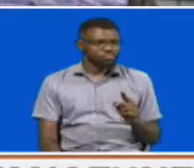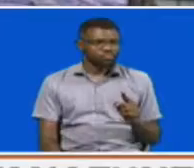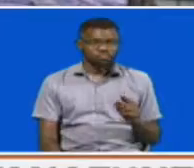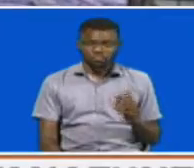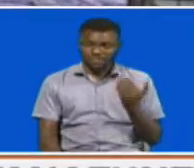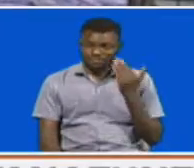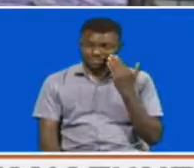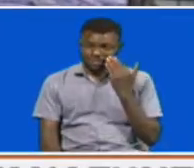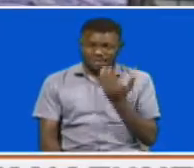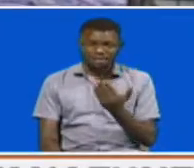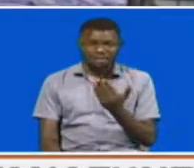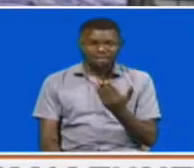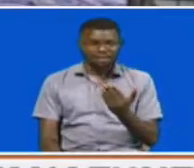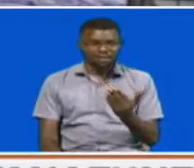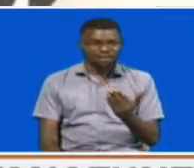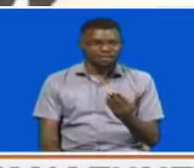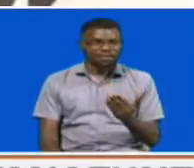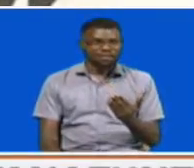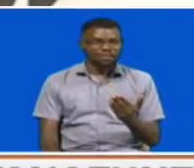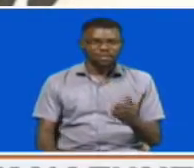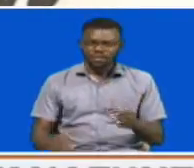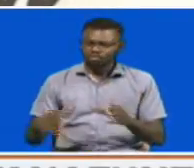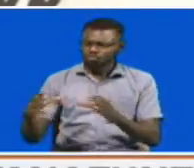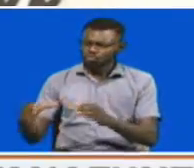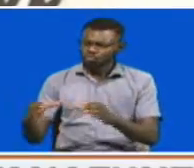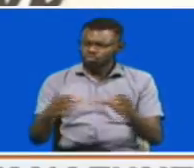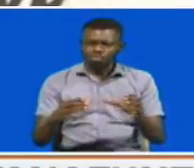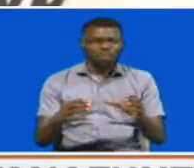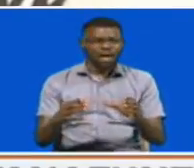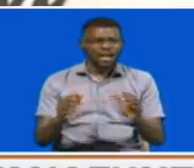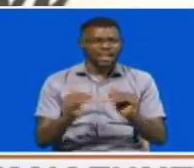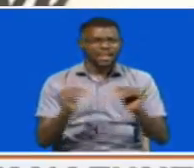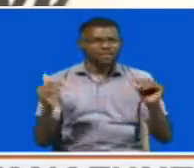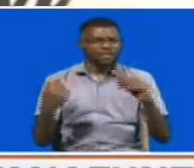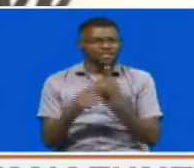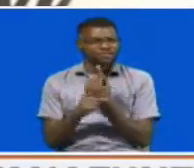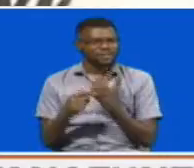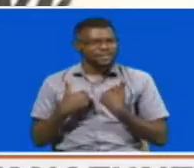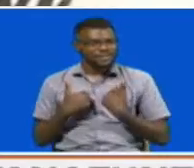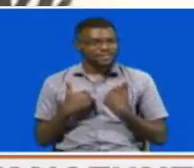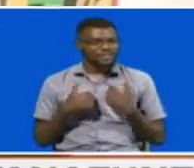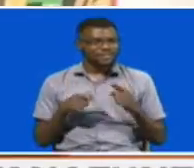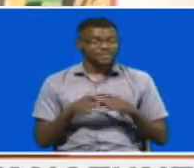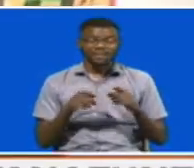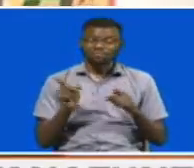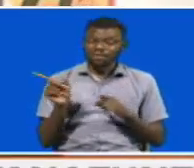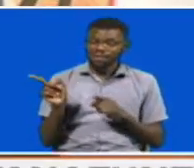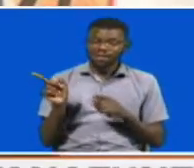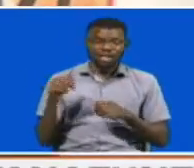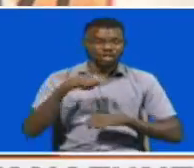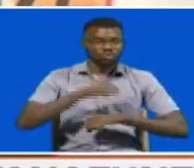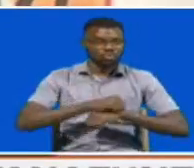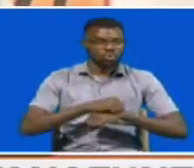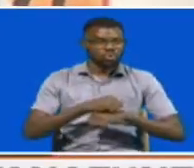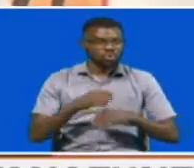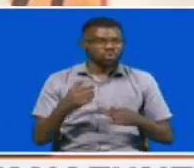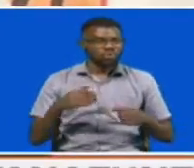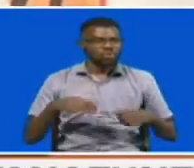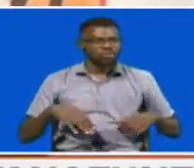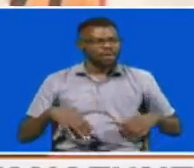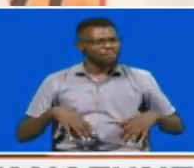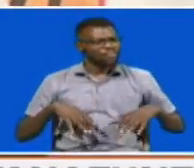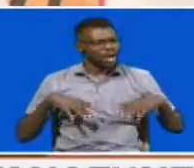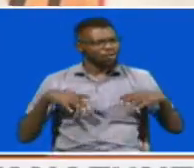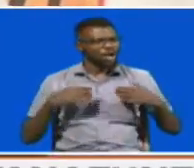the schools and the way the clustering is done. Kando na shule kuwekwa kwa makundi, shule ya upili ya Nanyuki pia inajivunia kuwa na masomo